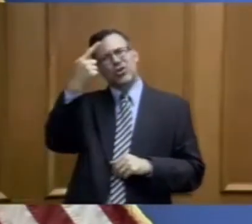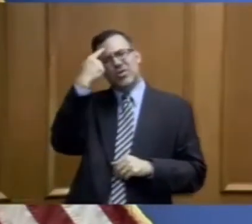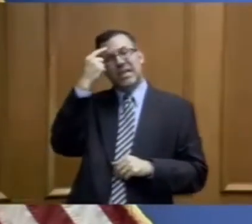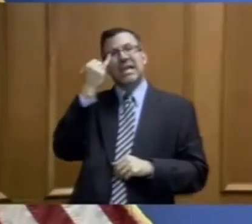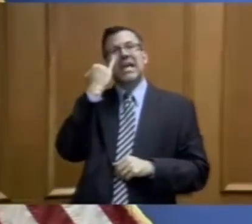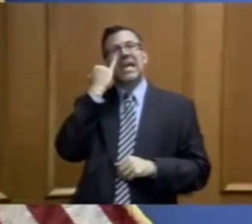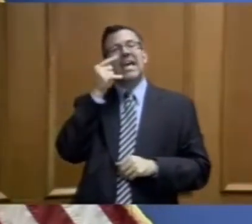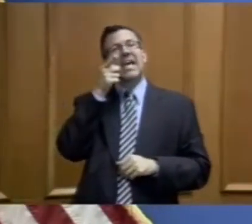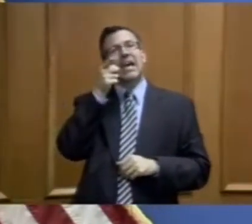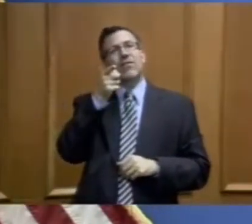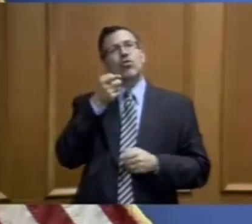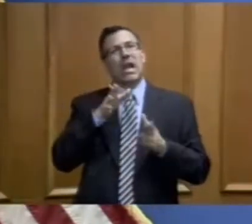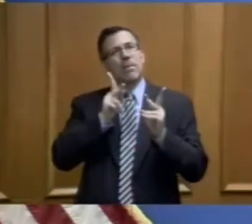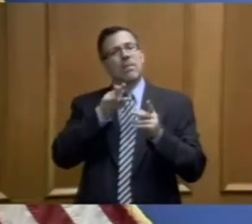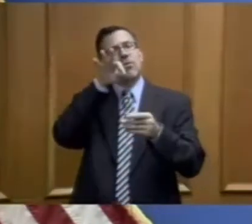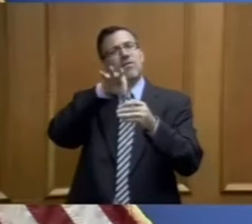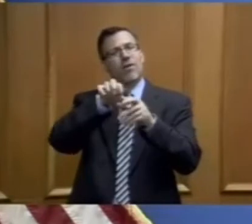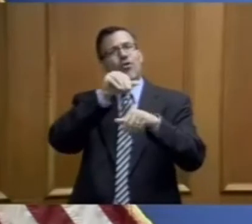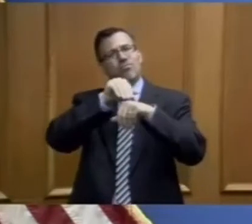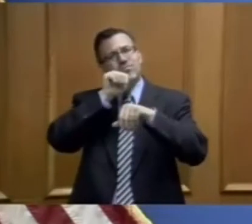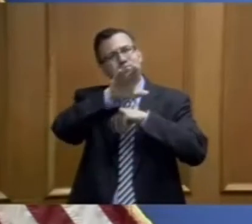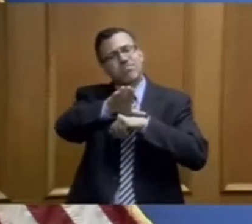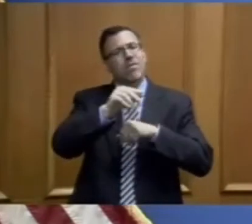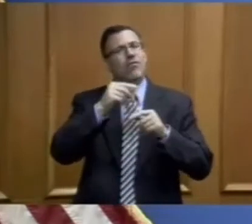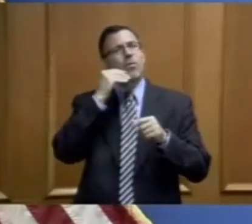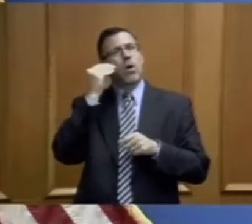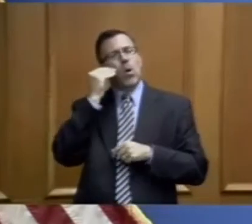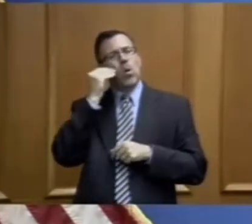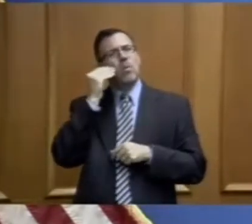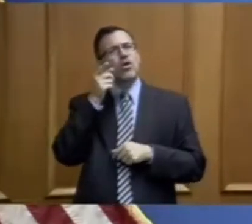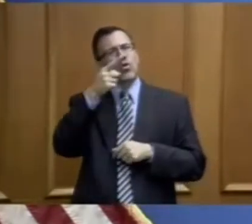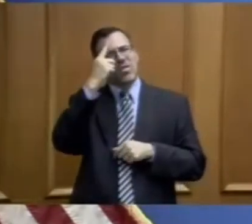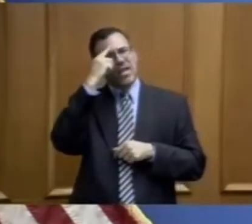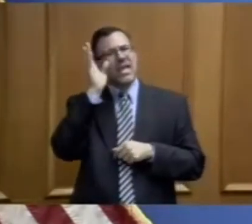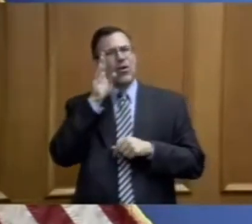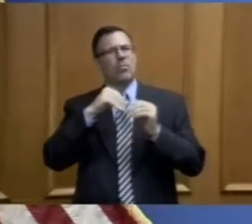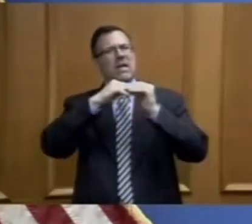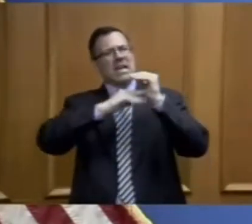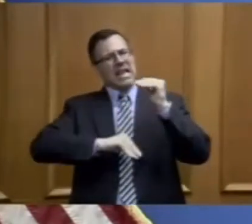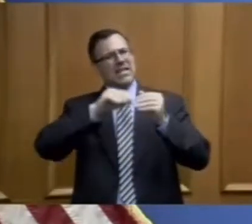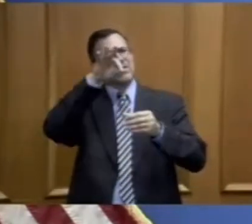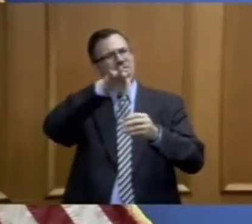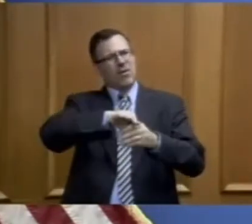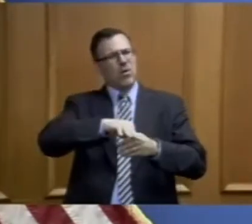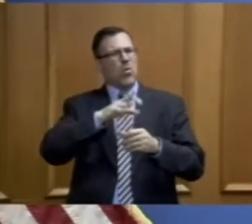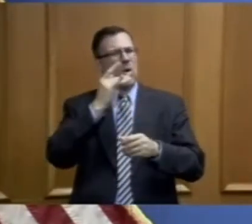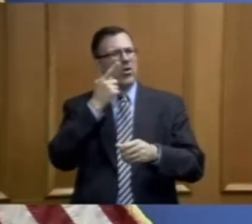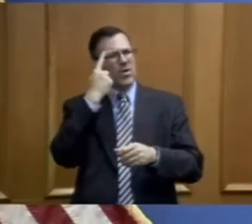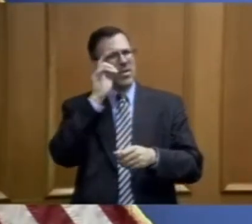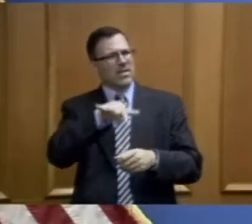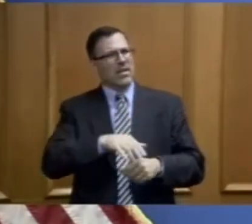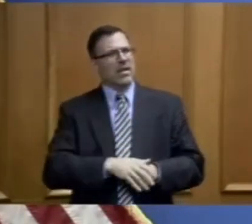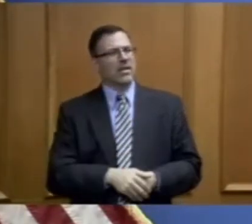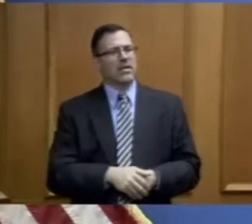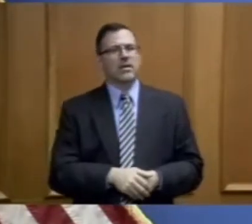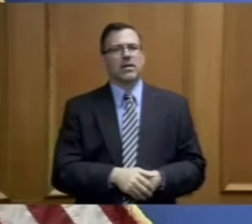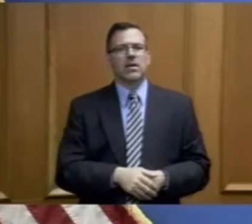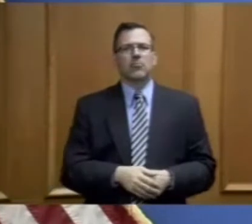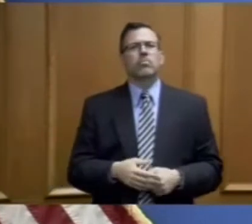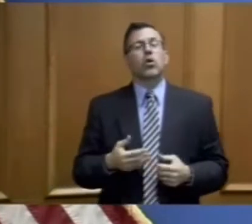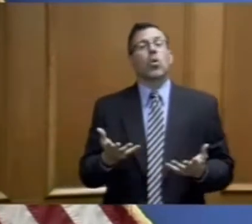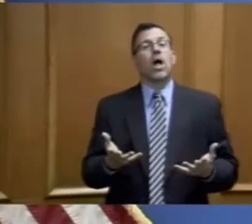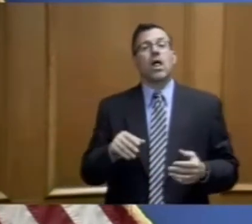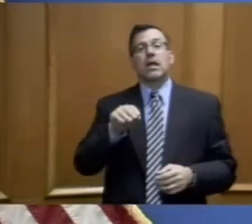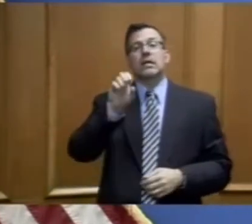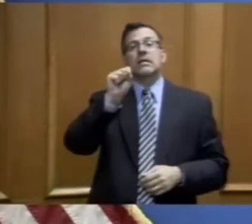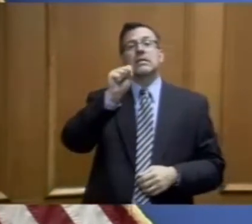actually expand the ability to vote? Well, I don't think you need to do something that's not necessary. And the Secretary of